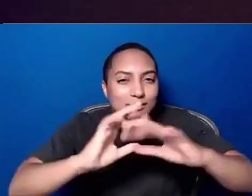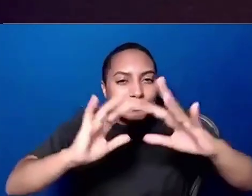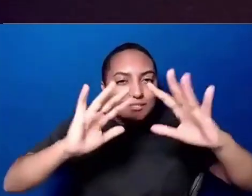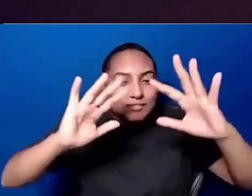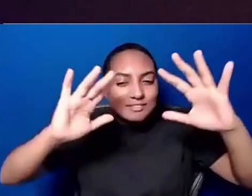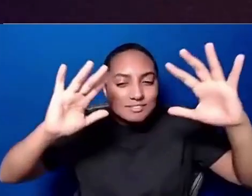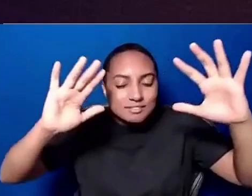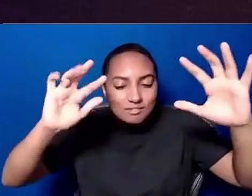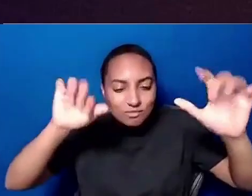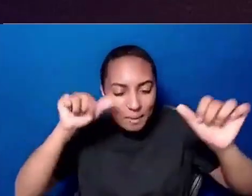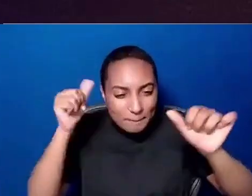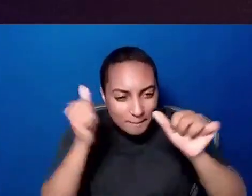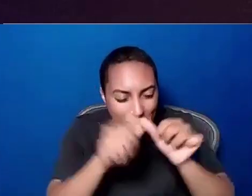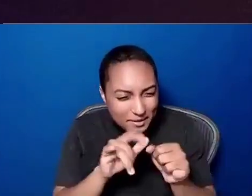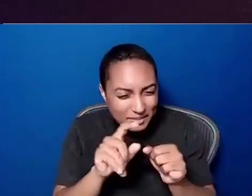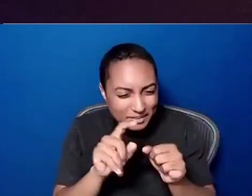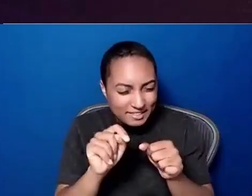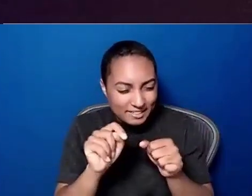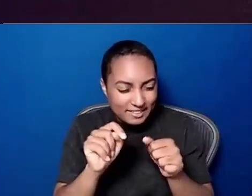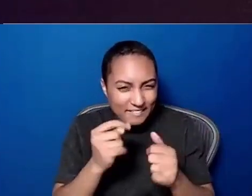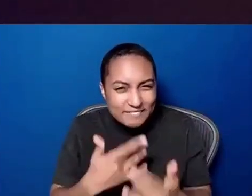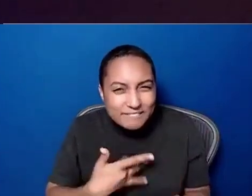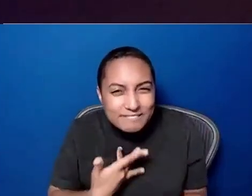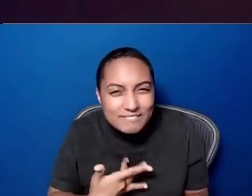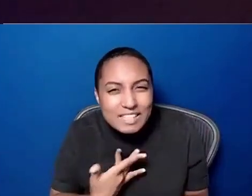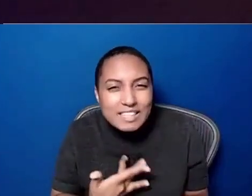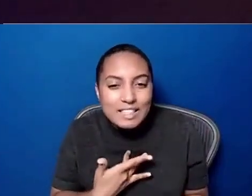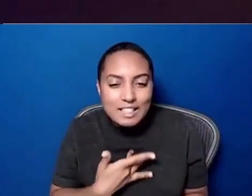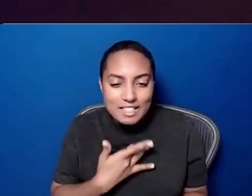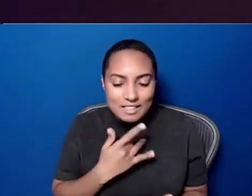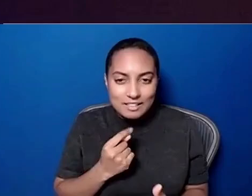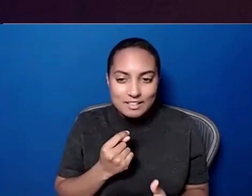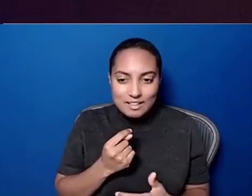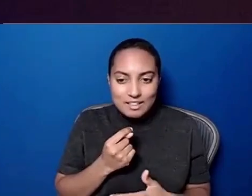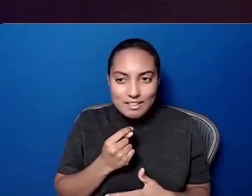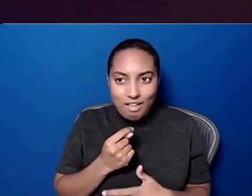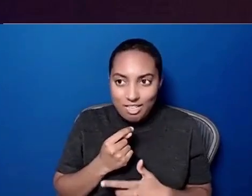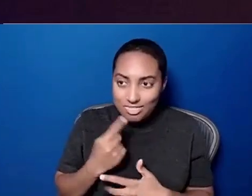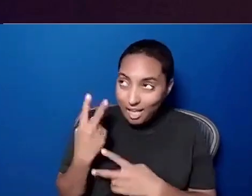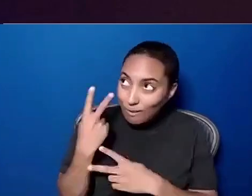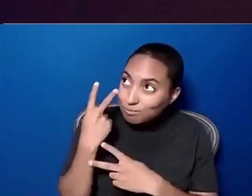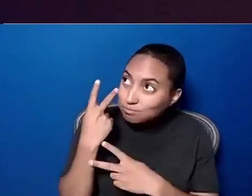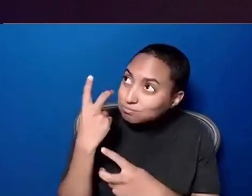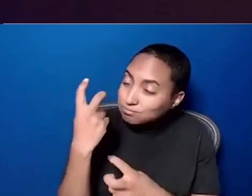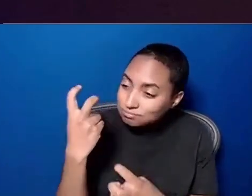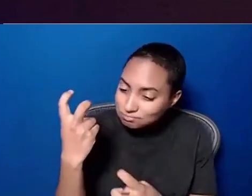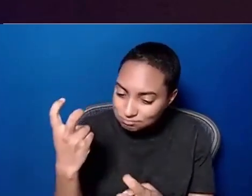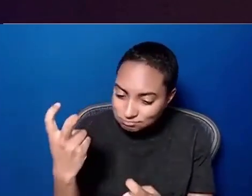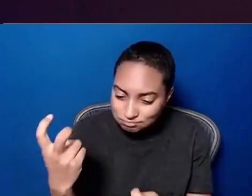Source it. It is a kind of medicine. We better,